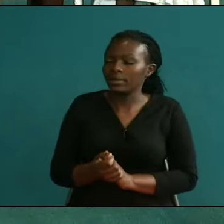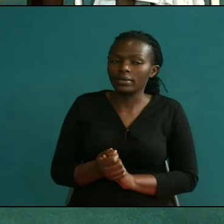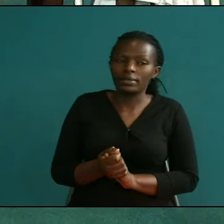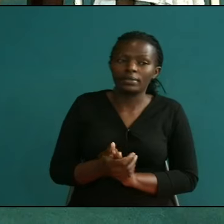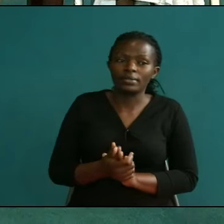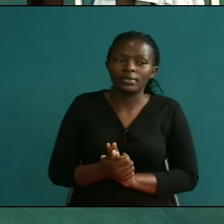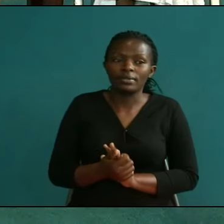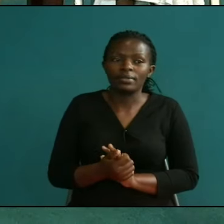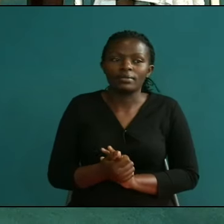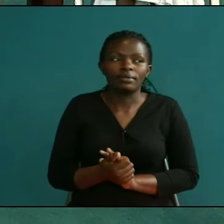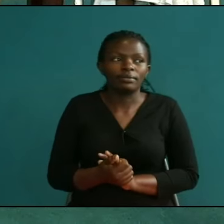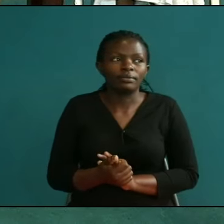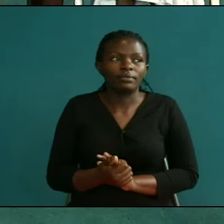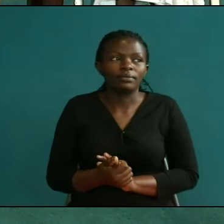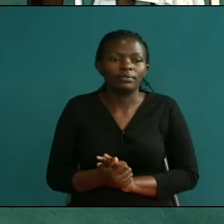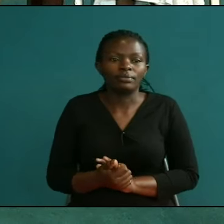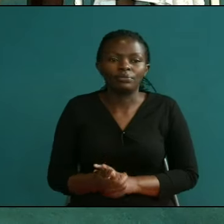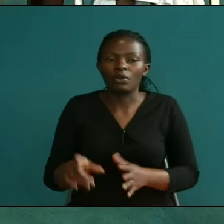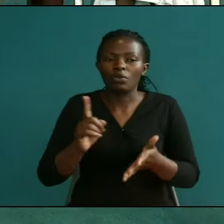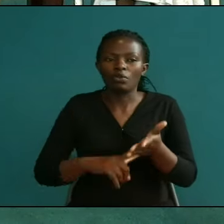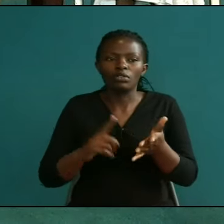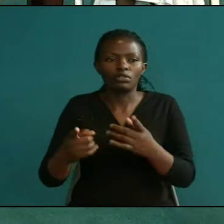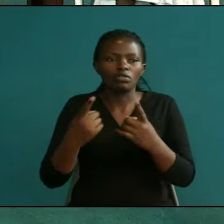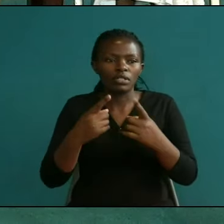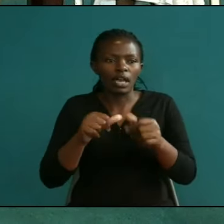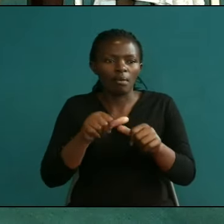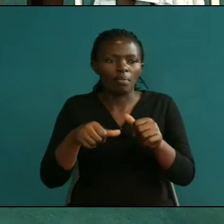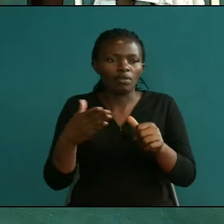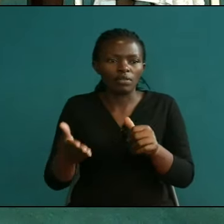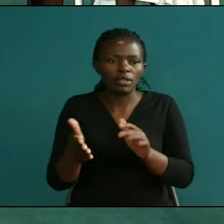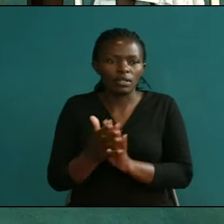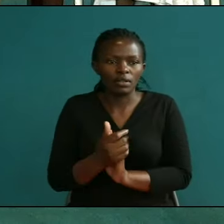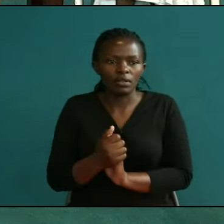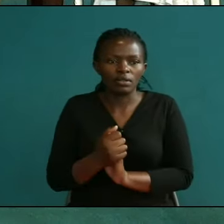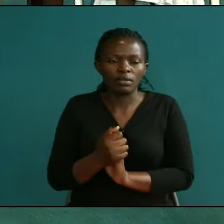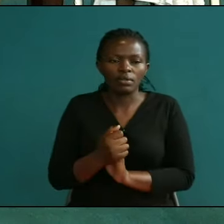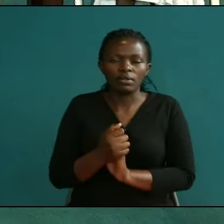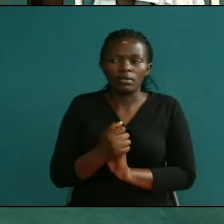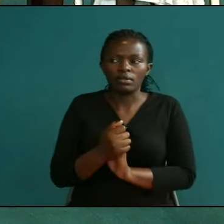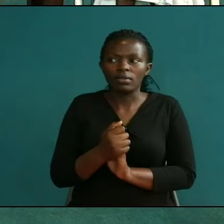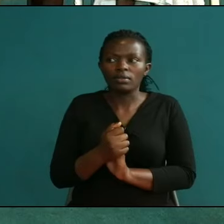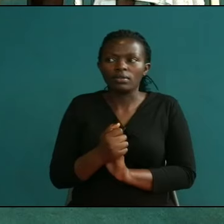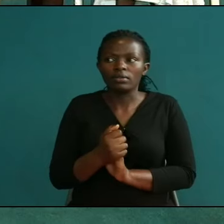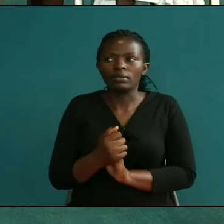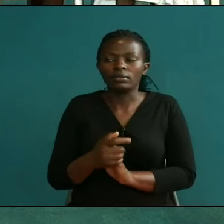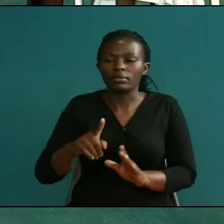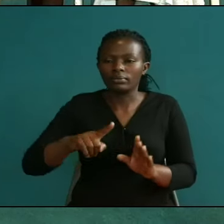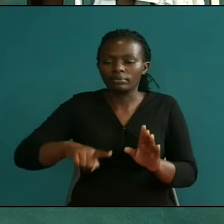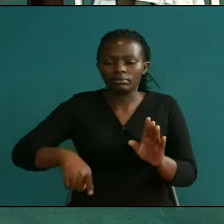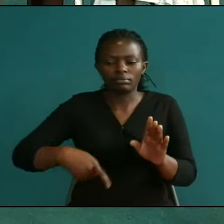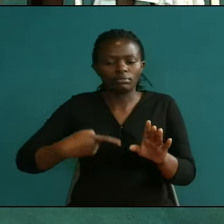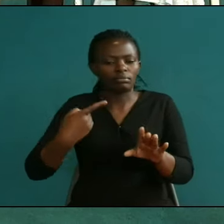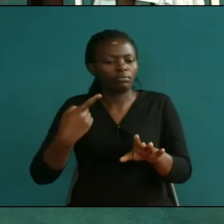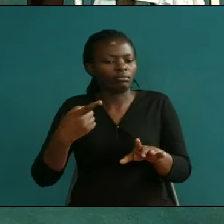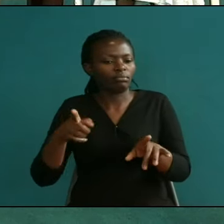upon his people. Avin, what do you have to say about these two passages? I feel like